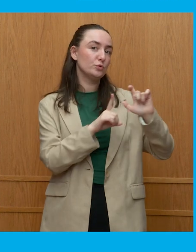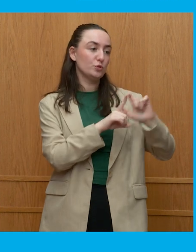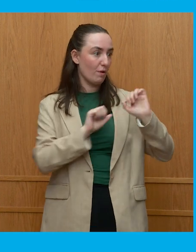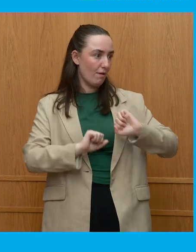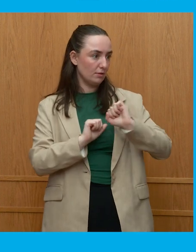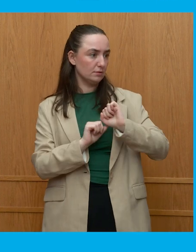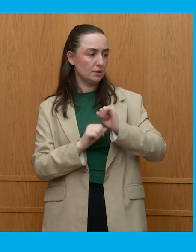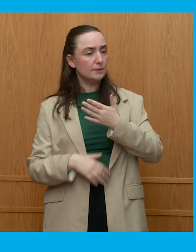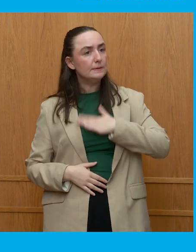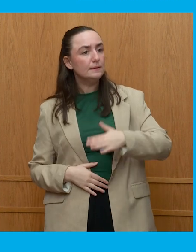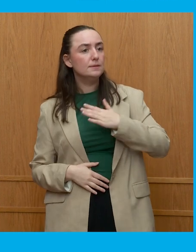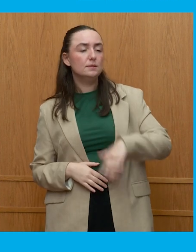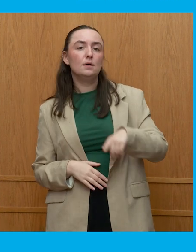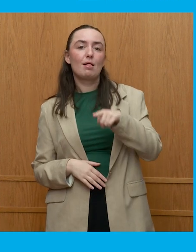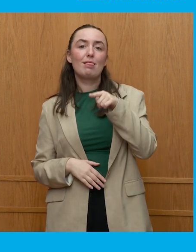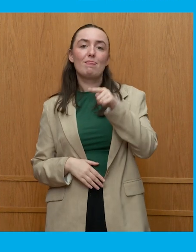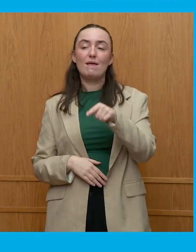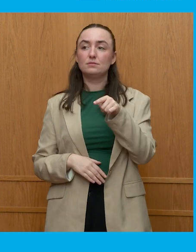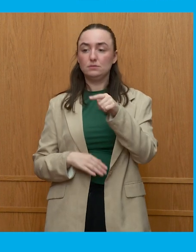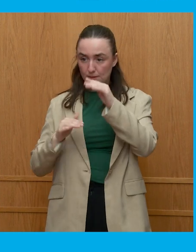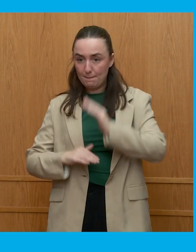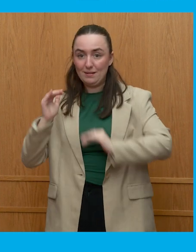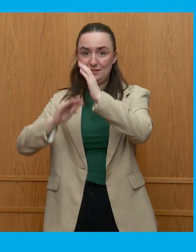to actually meet the aspiration